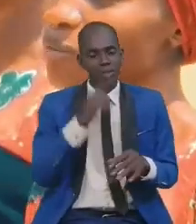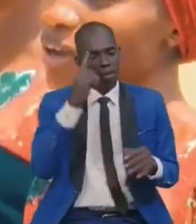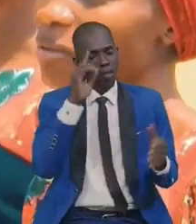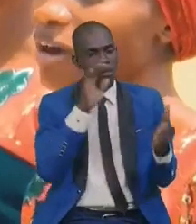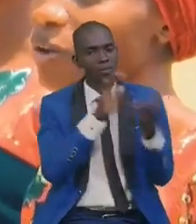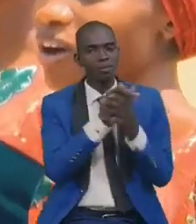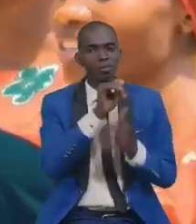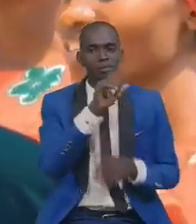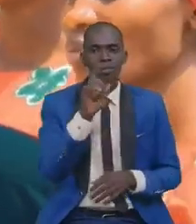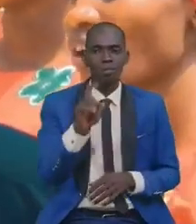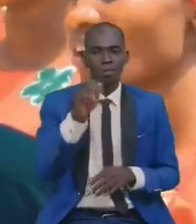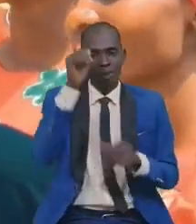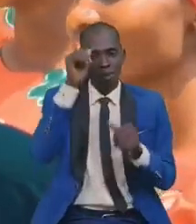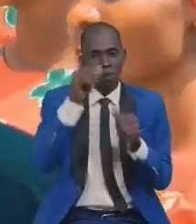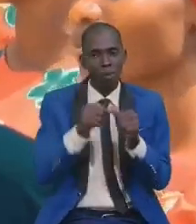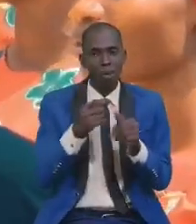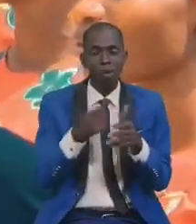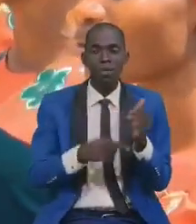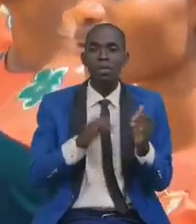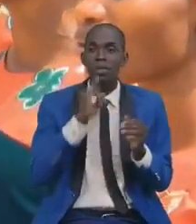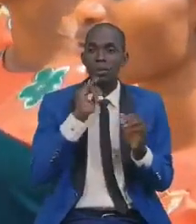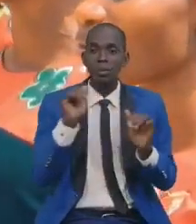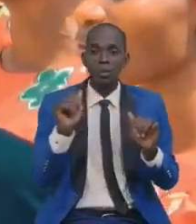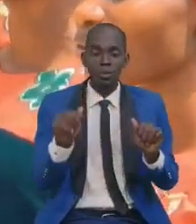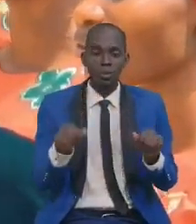trust? Remember what is possible.